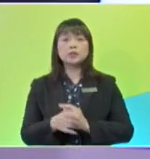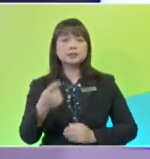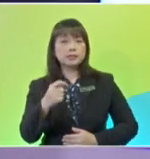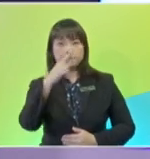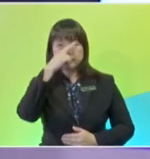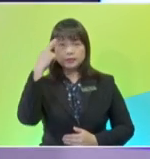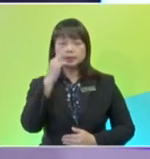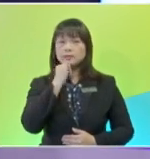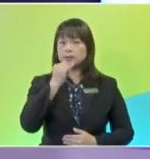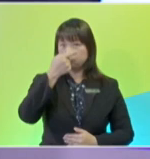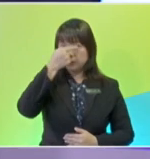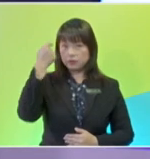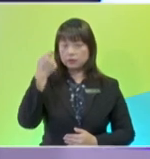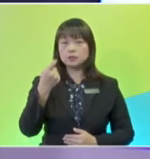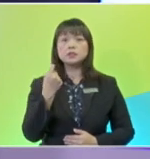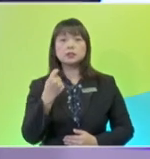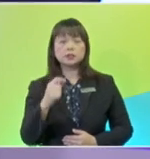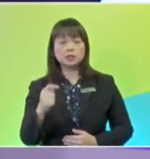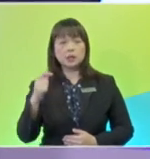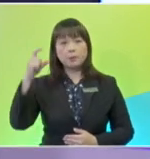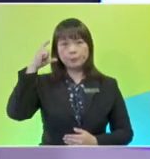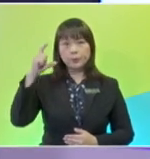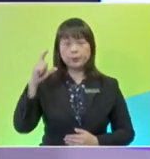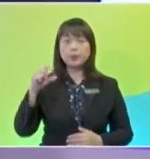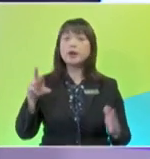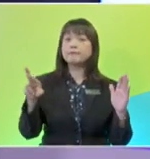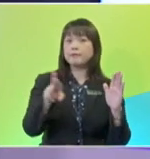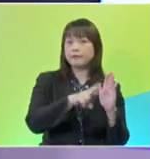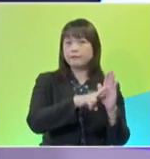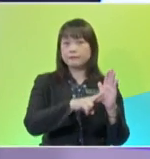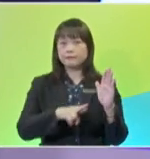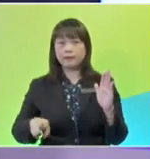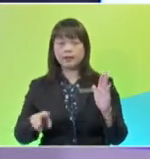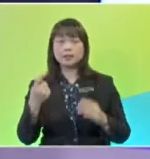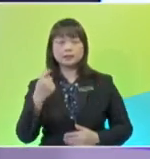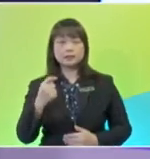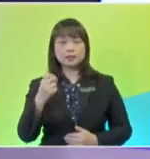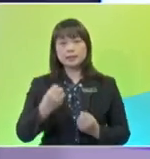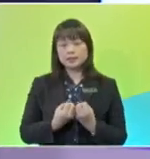because the moon reflects the light from the sun. Okay. So